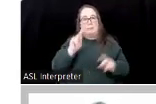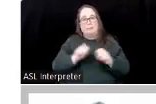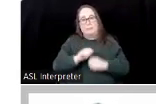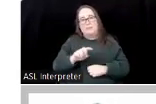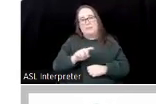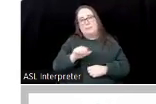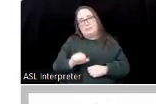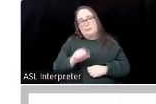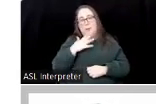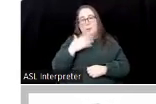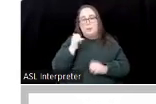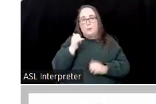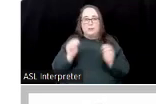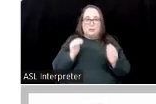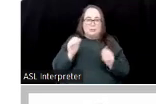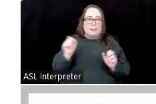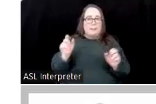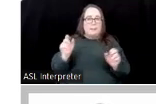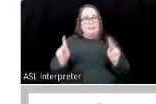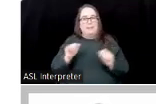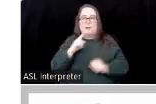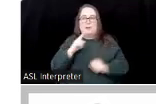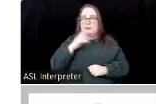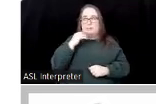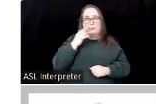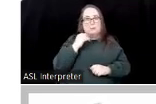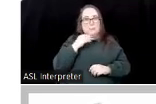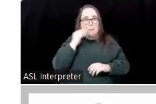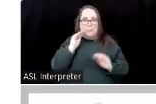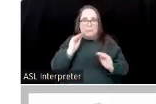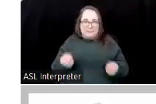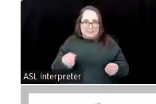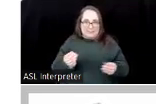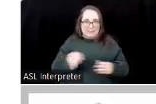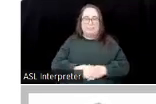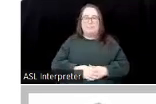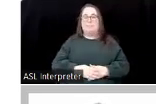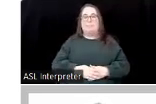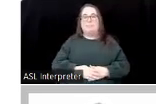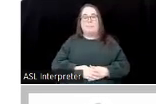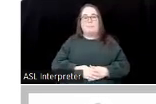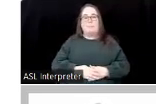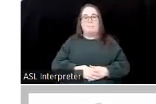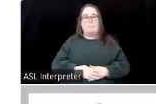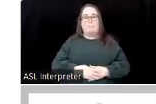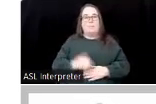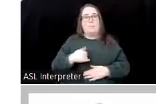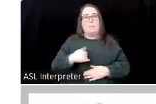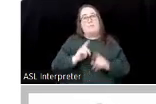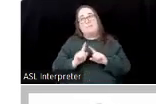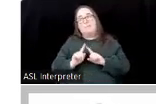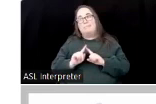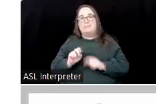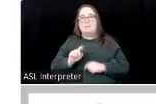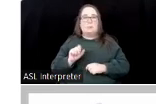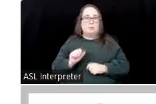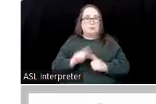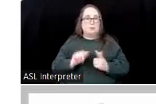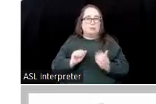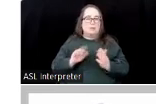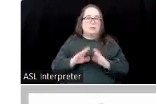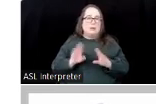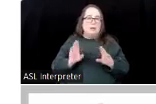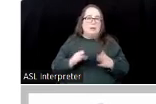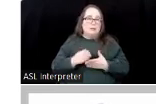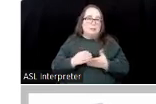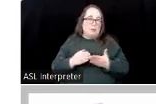disabilities, older adults, and certainly people who are experiencing homelessness. And, you know, we have a variety of tools to address the housing side